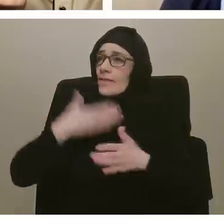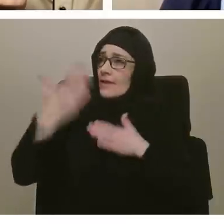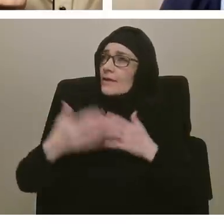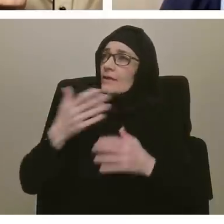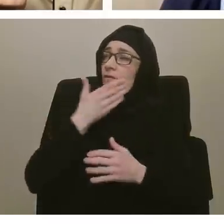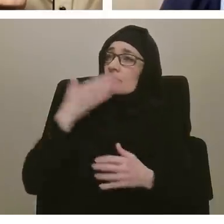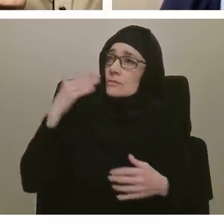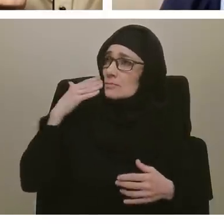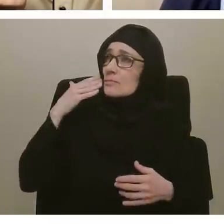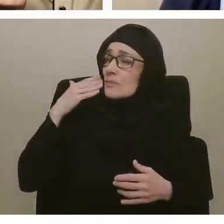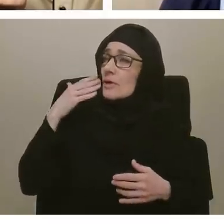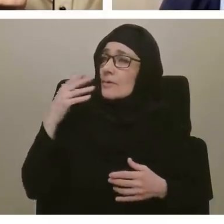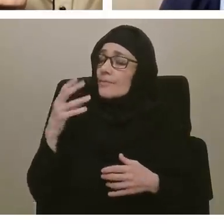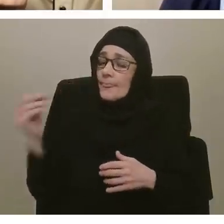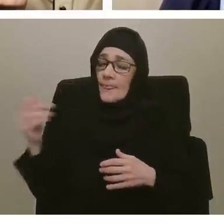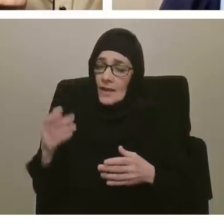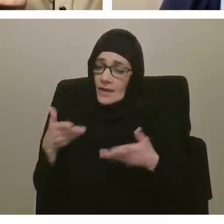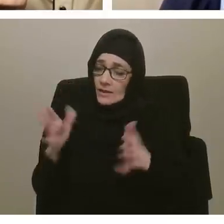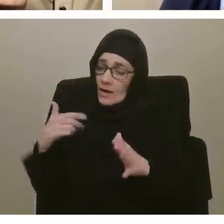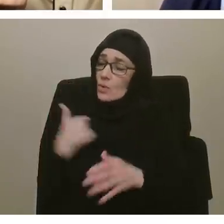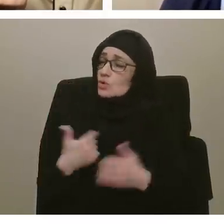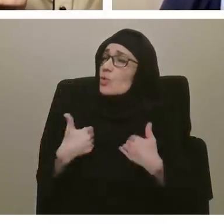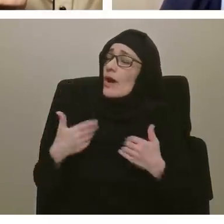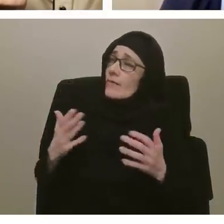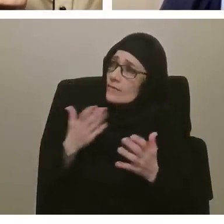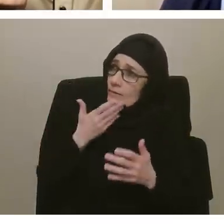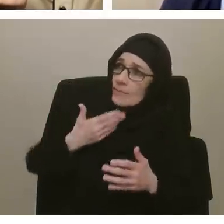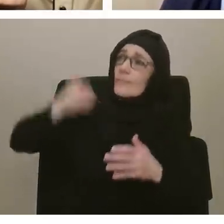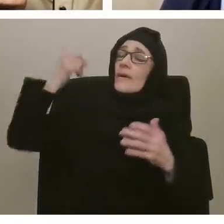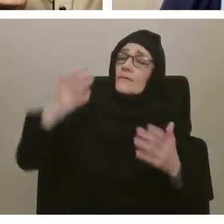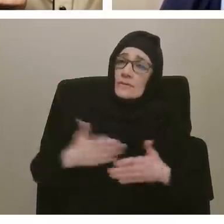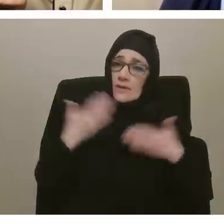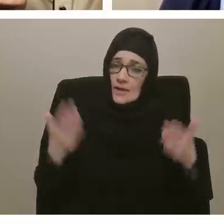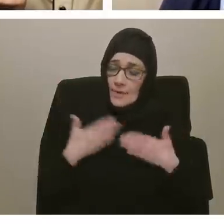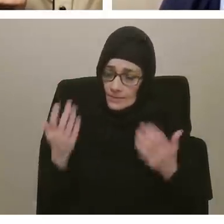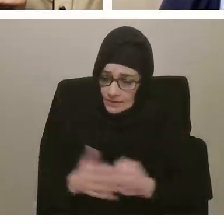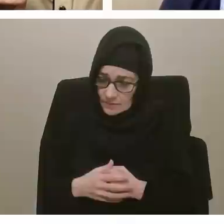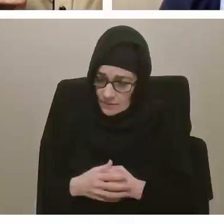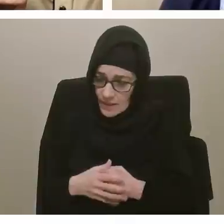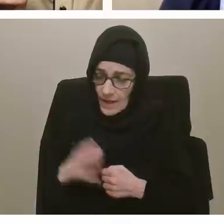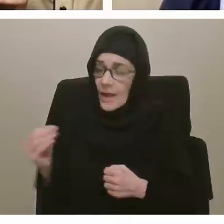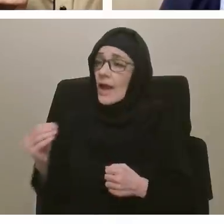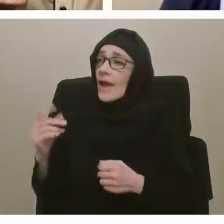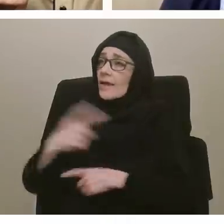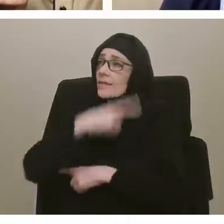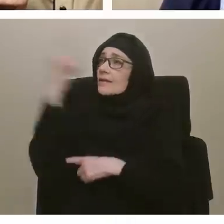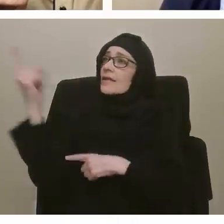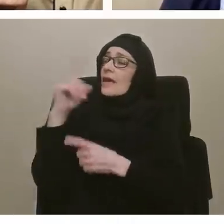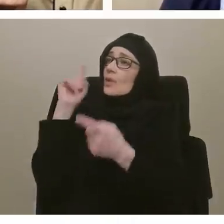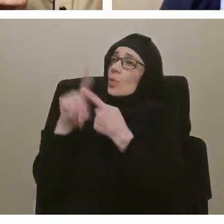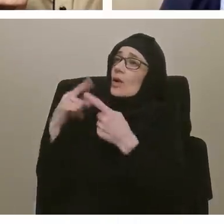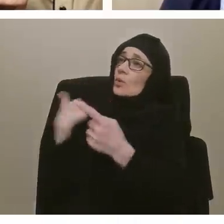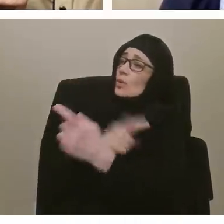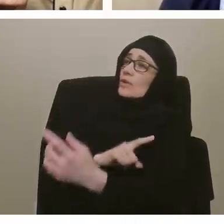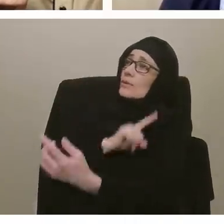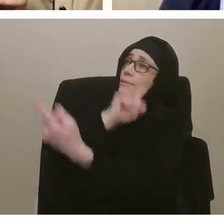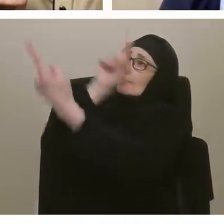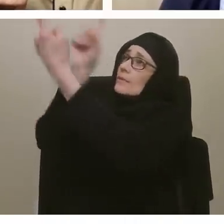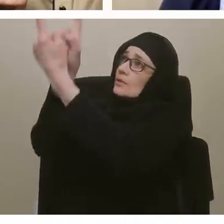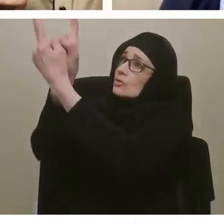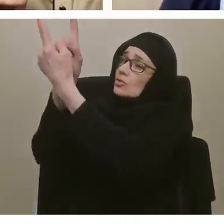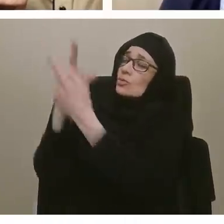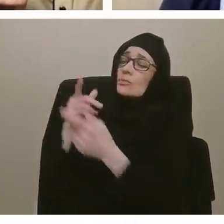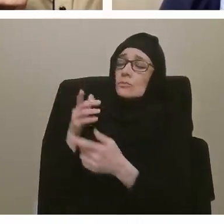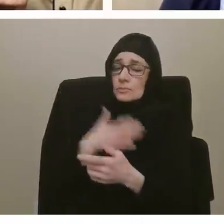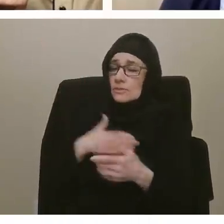and the greatest of happiness, and that is ladhatun nazari ila wajhika al-kareem. The day that when we all meet you, Ya Allah, we ask you to allow